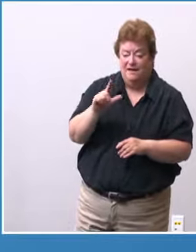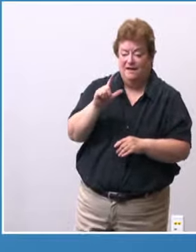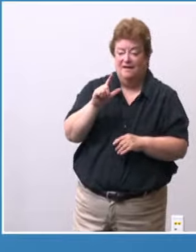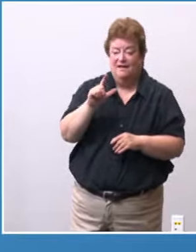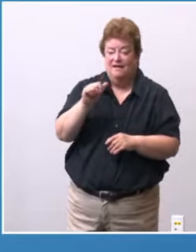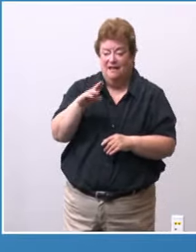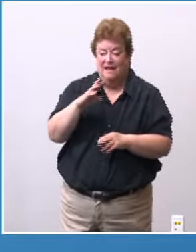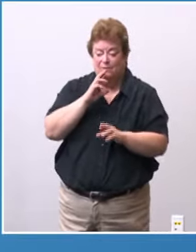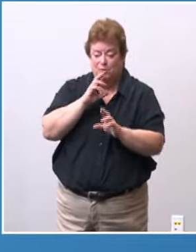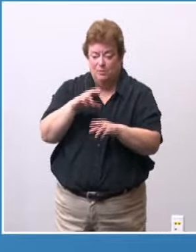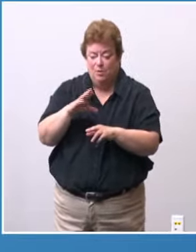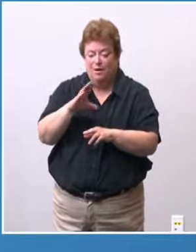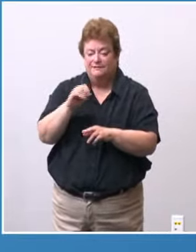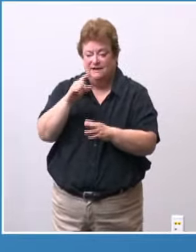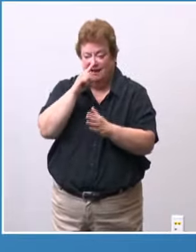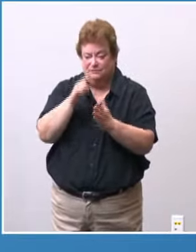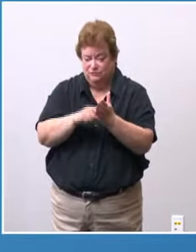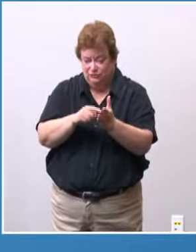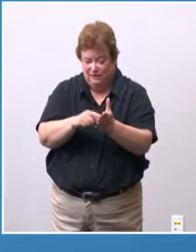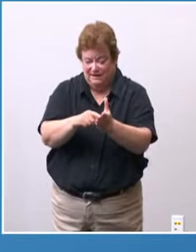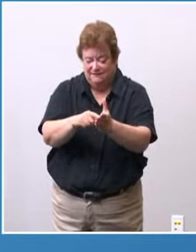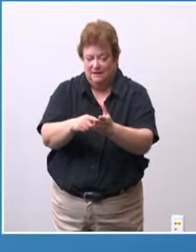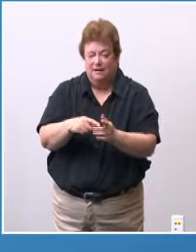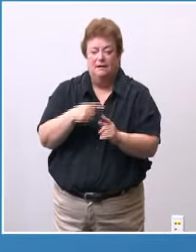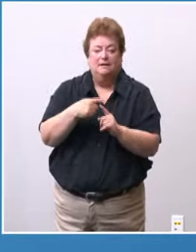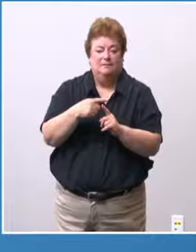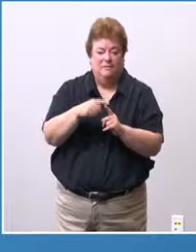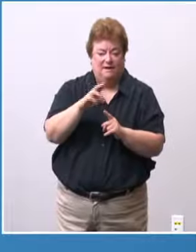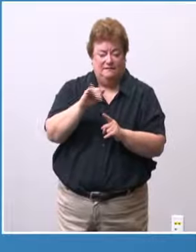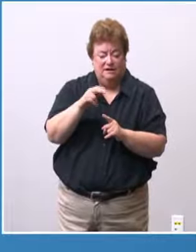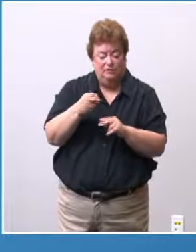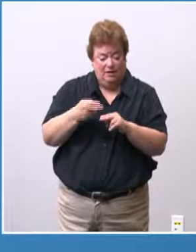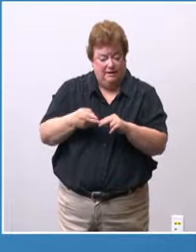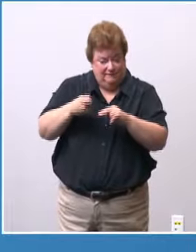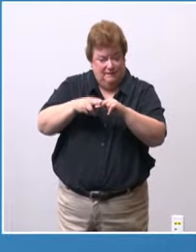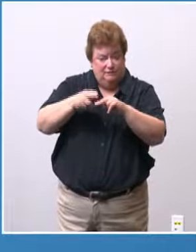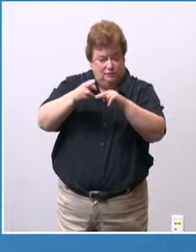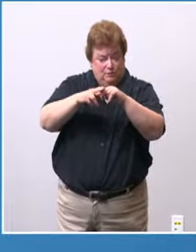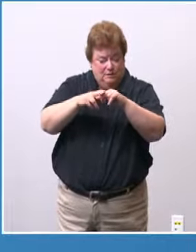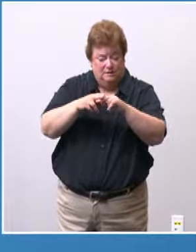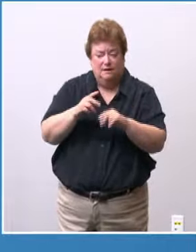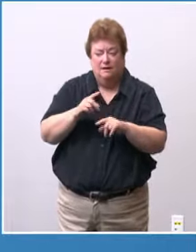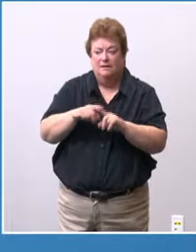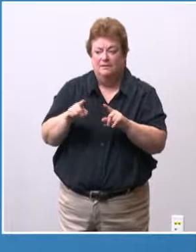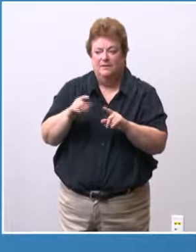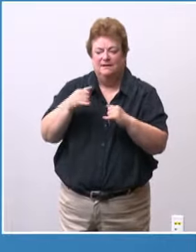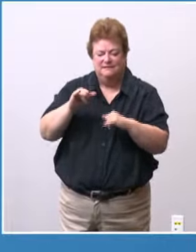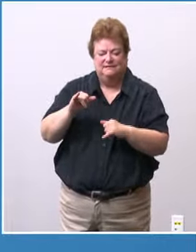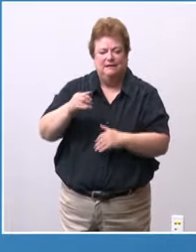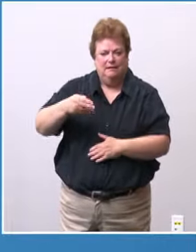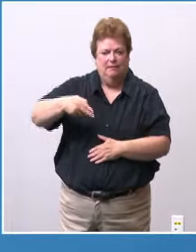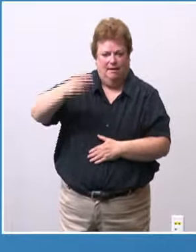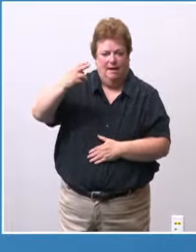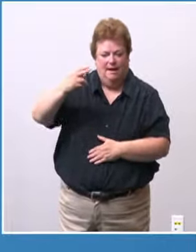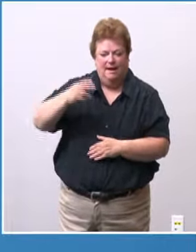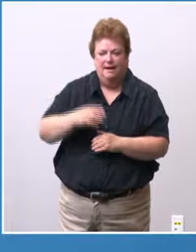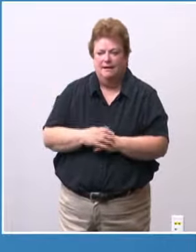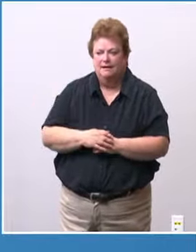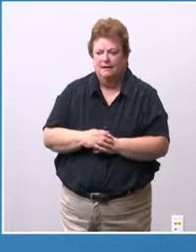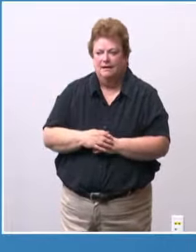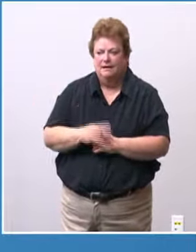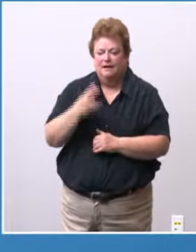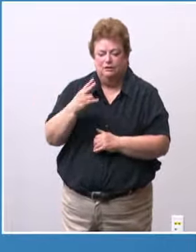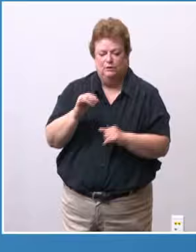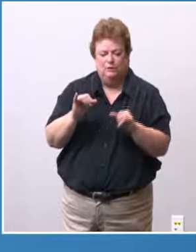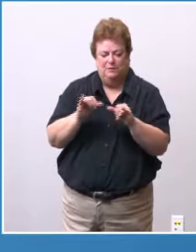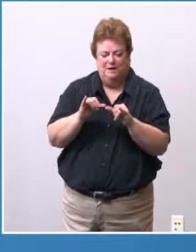and contact tracing. Our positivity rate has improved slightly, but is still at an elevated level. And two